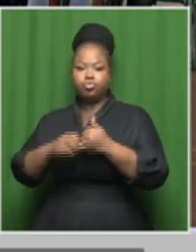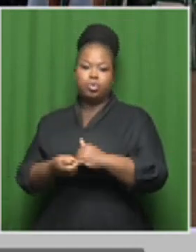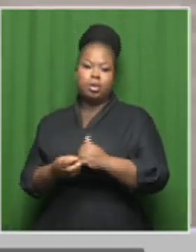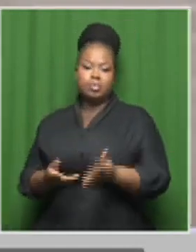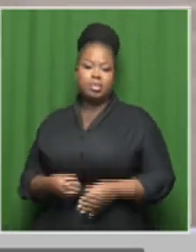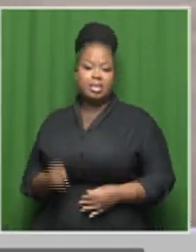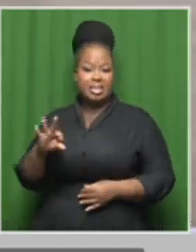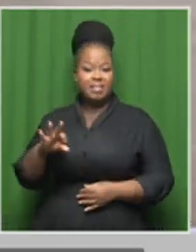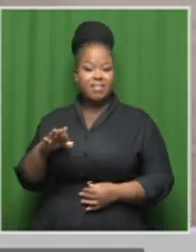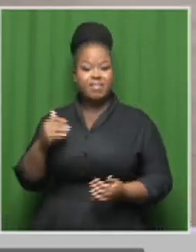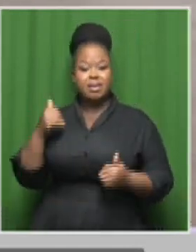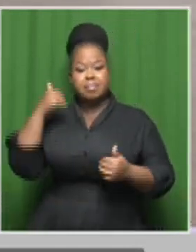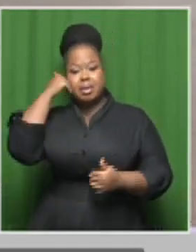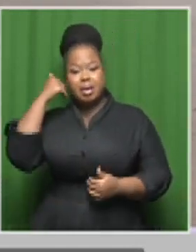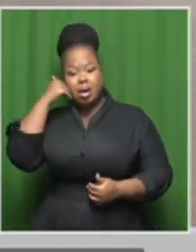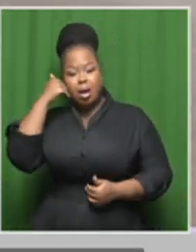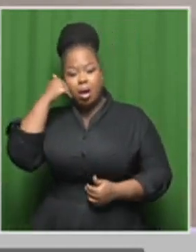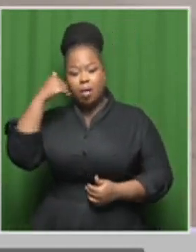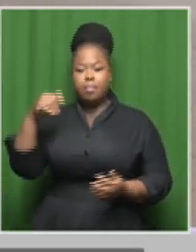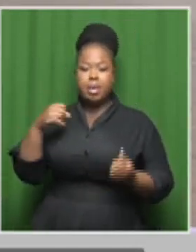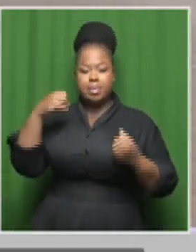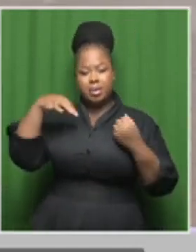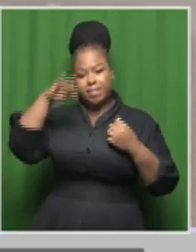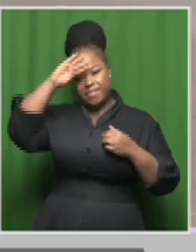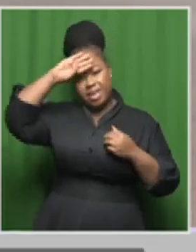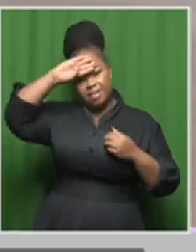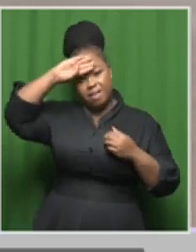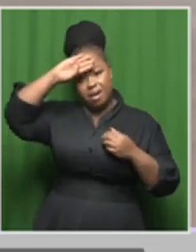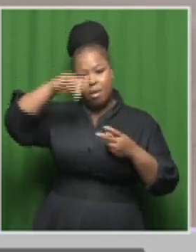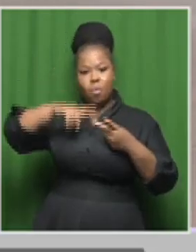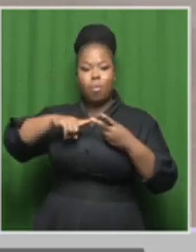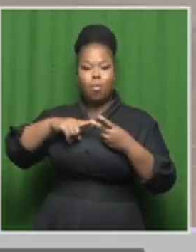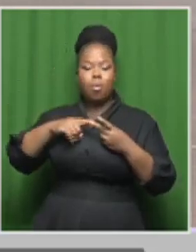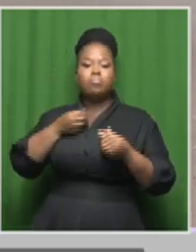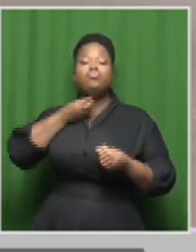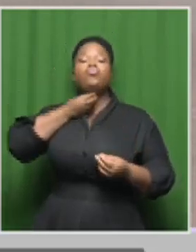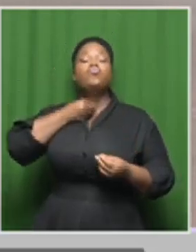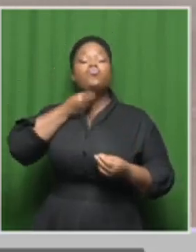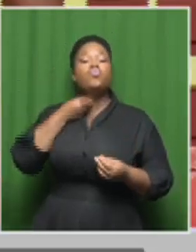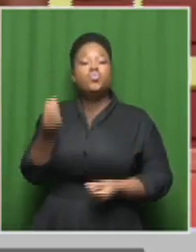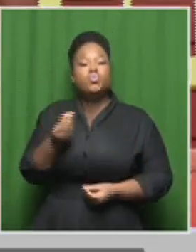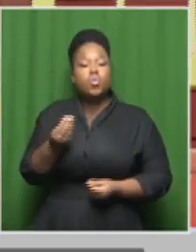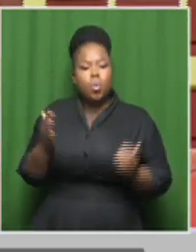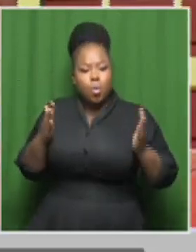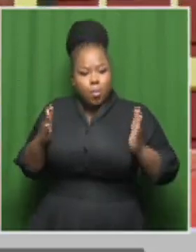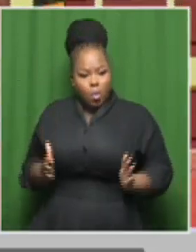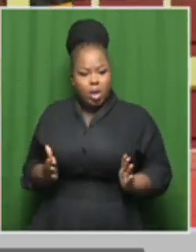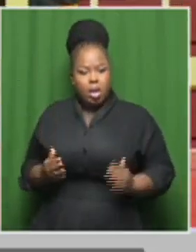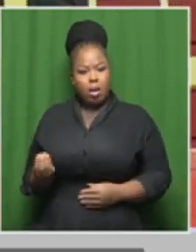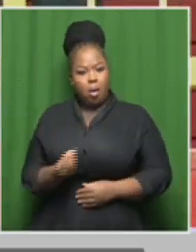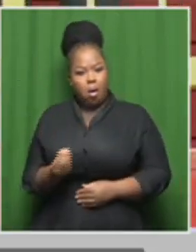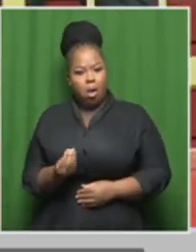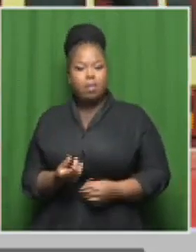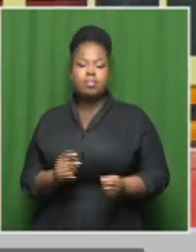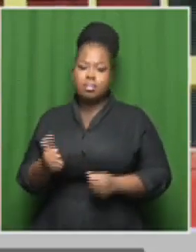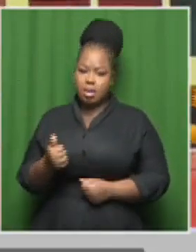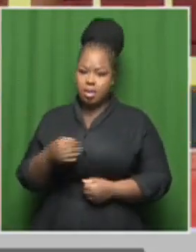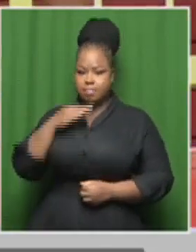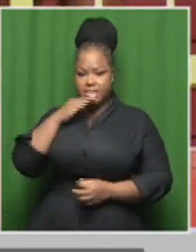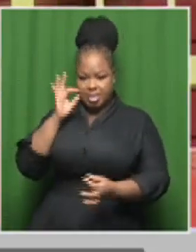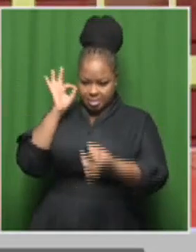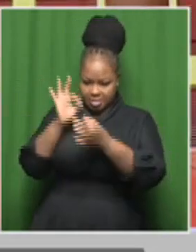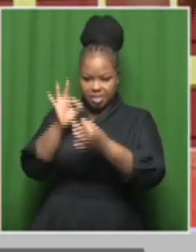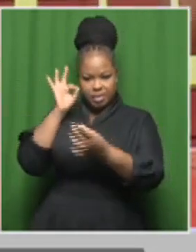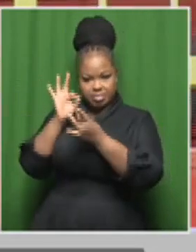they're presenting with fever or sore throat, general body aches and pains, treatment would be directed towards